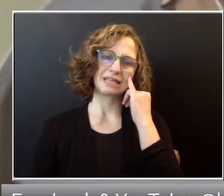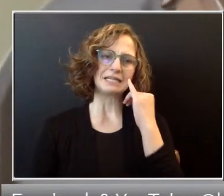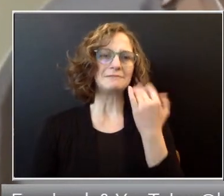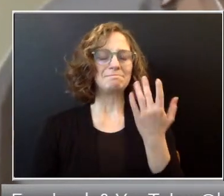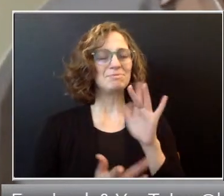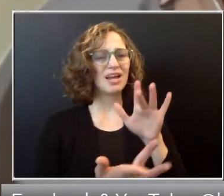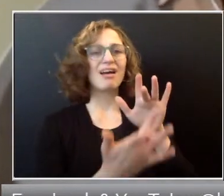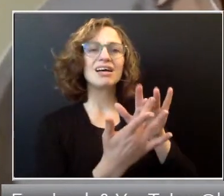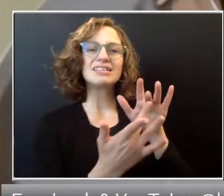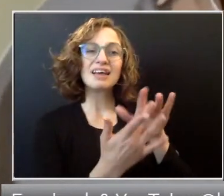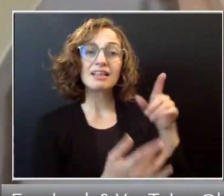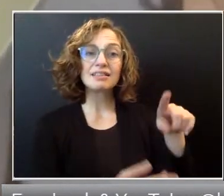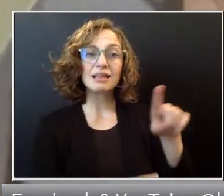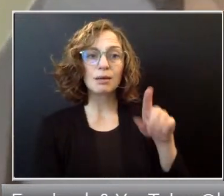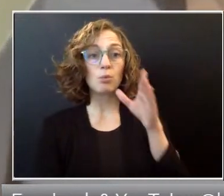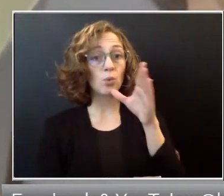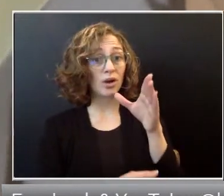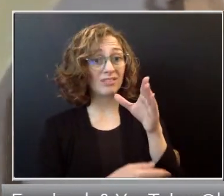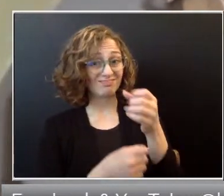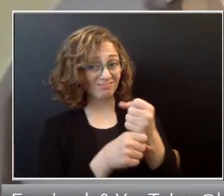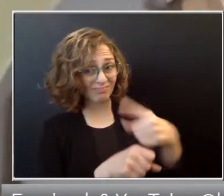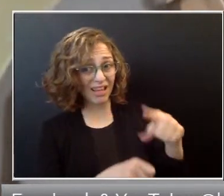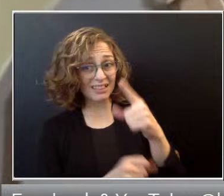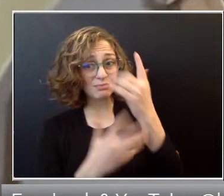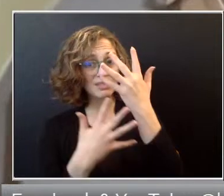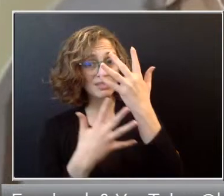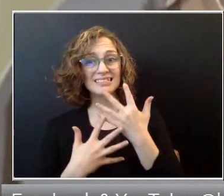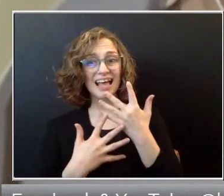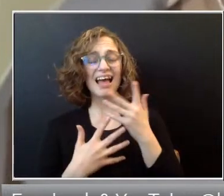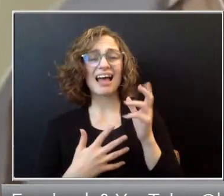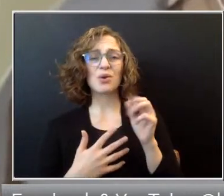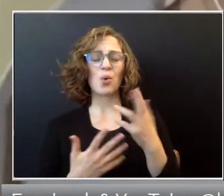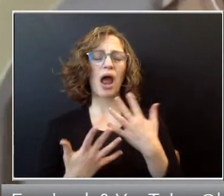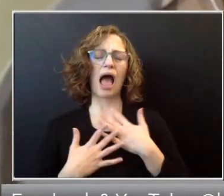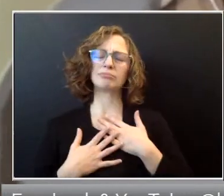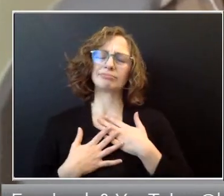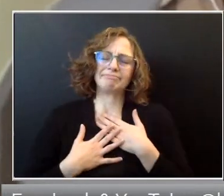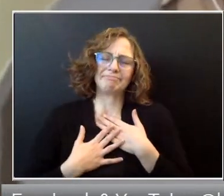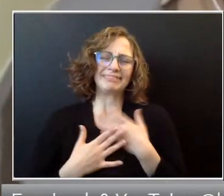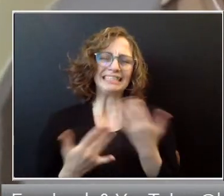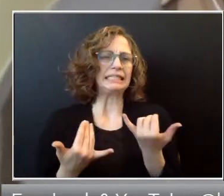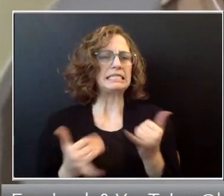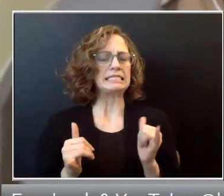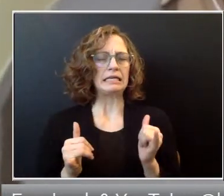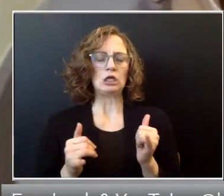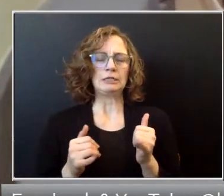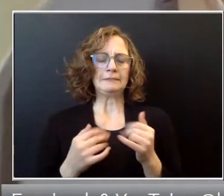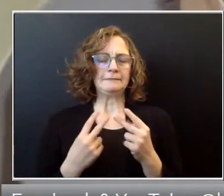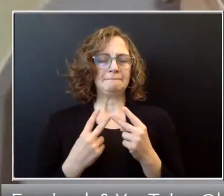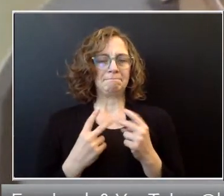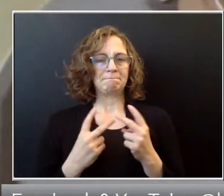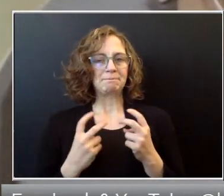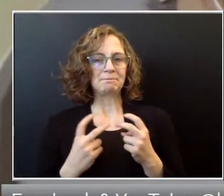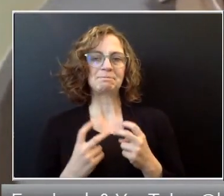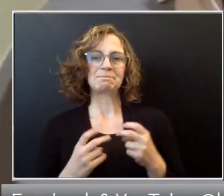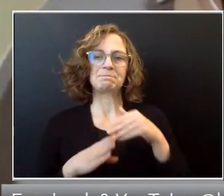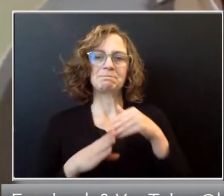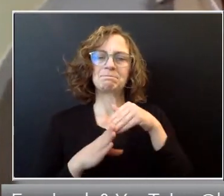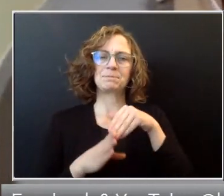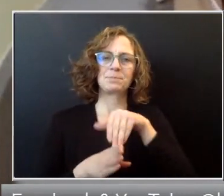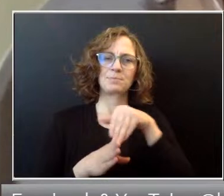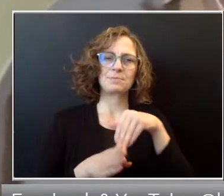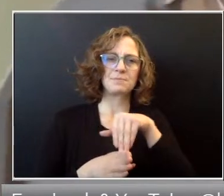sad feelings for them, or I don't know where I'm at with that. I'm still kind of struggling on the fence with that